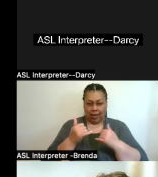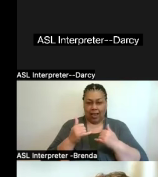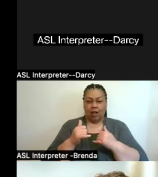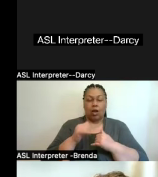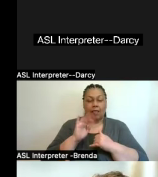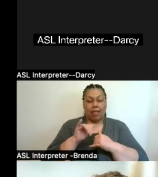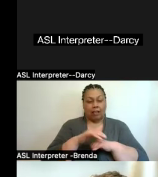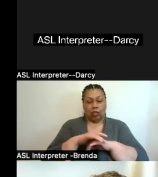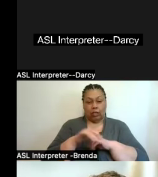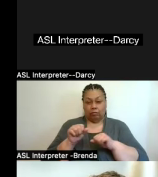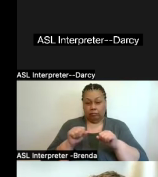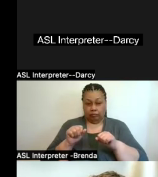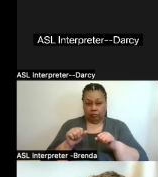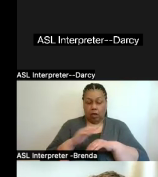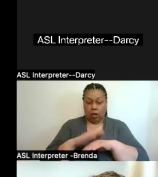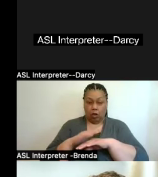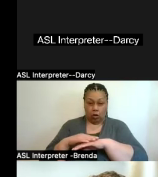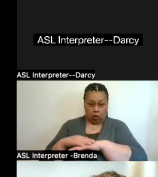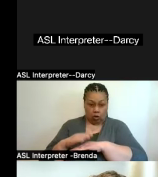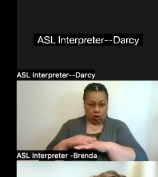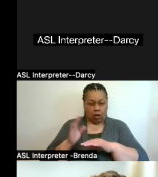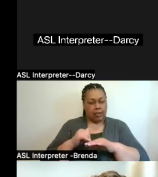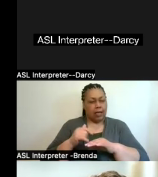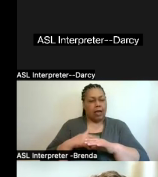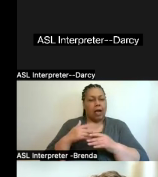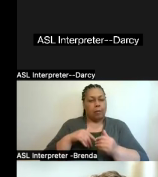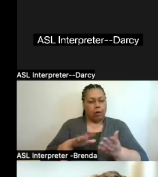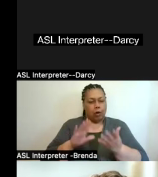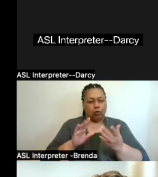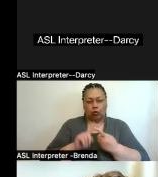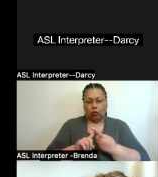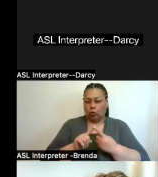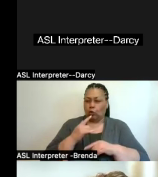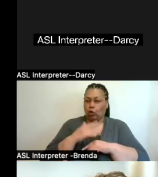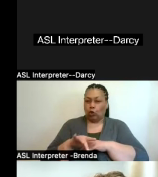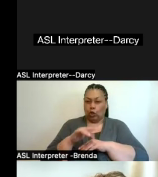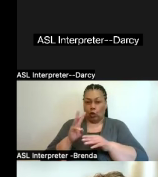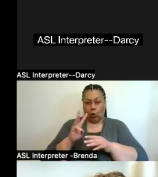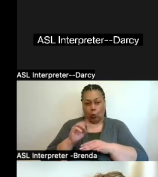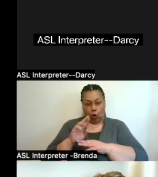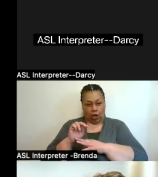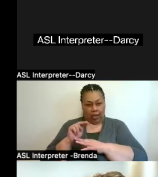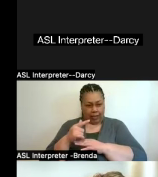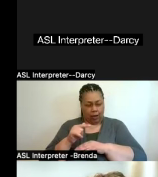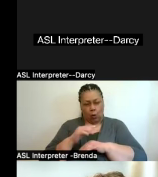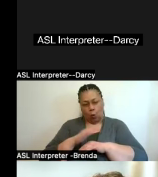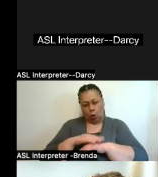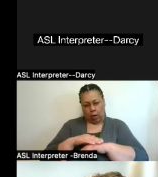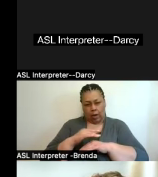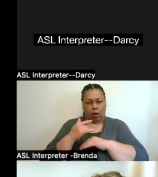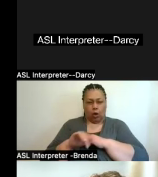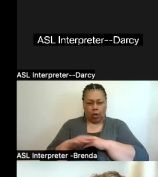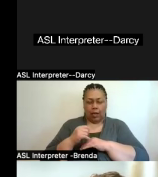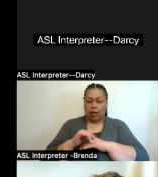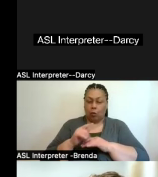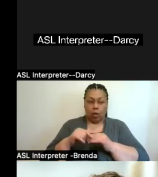source characterization-based approach to earthquake early warning, which means that once it detects an earthquake, it quickly